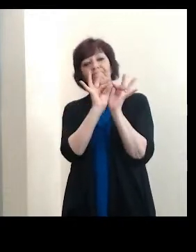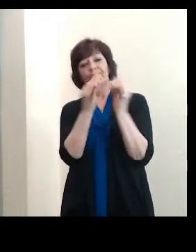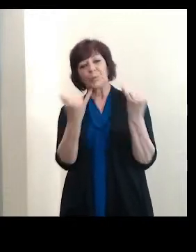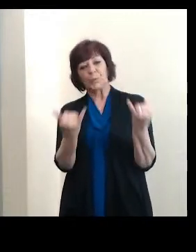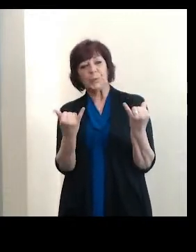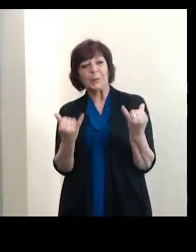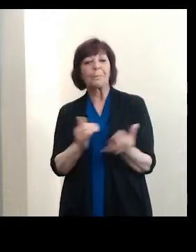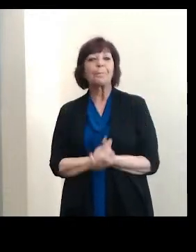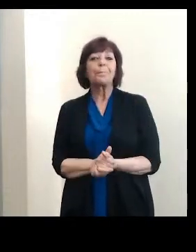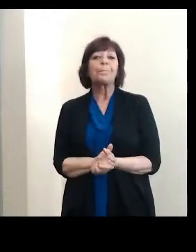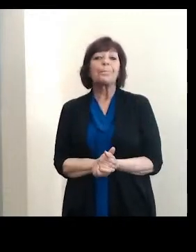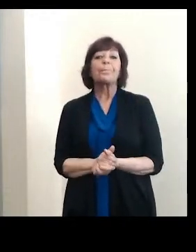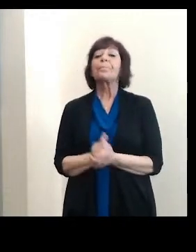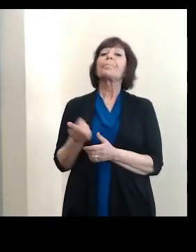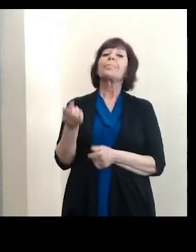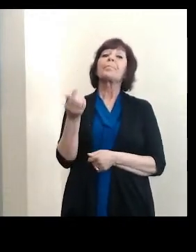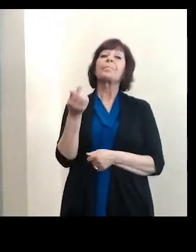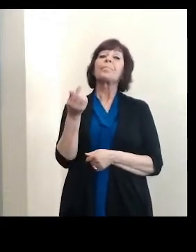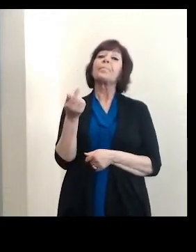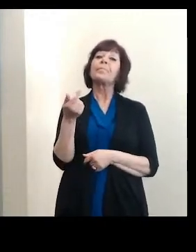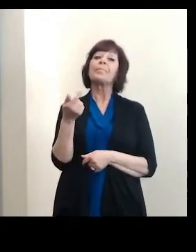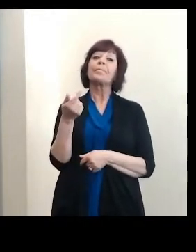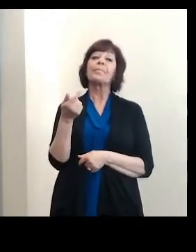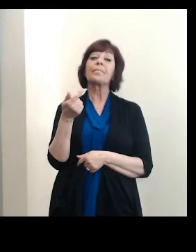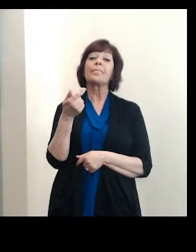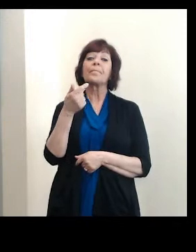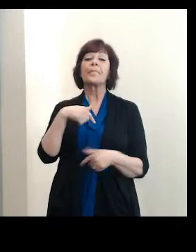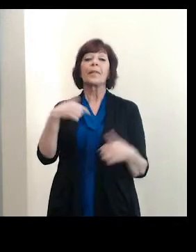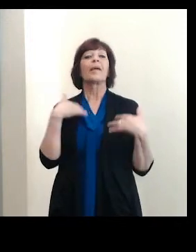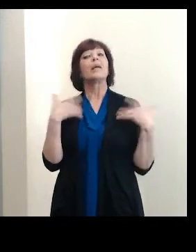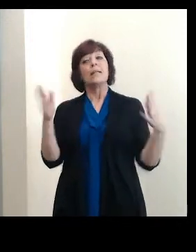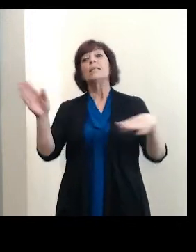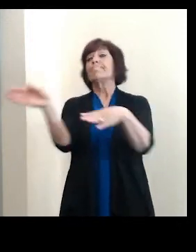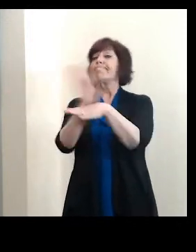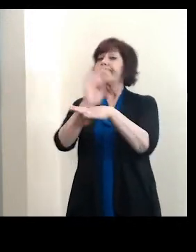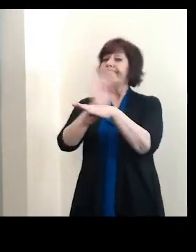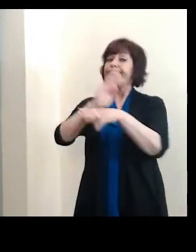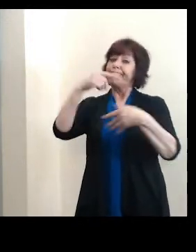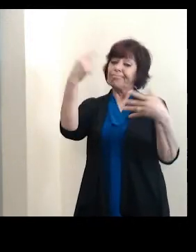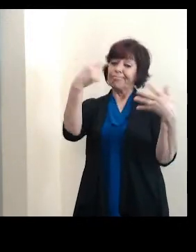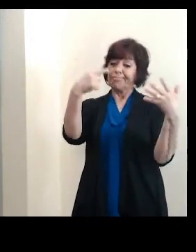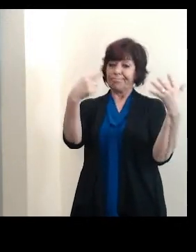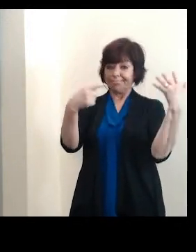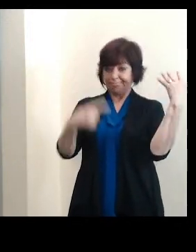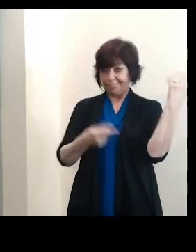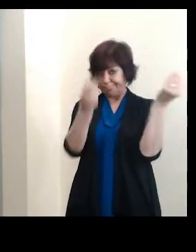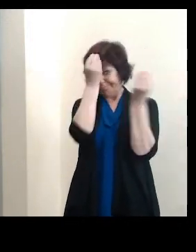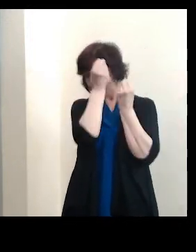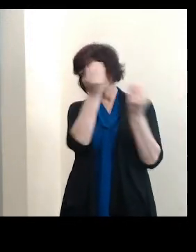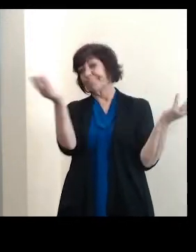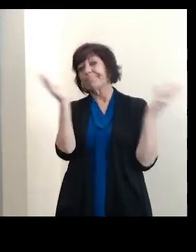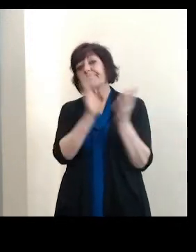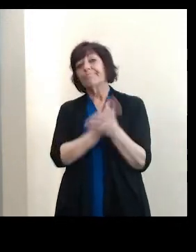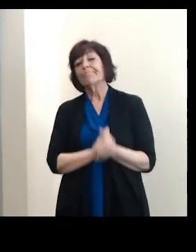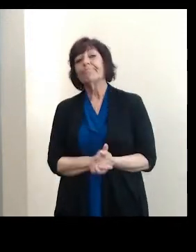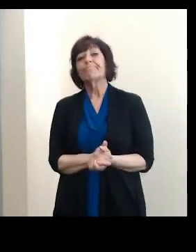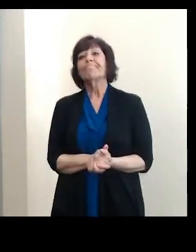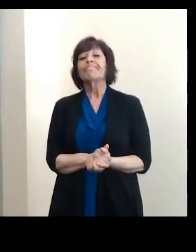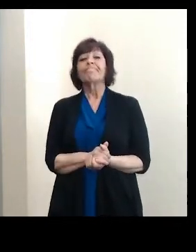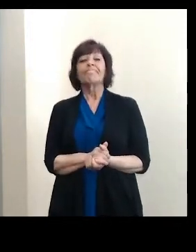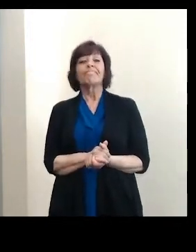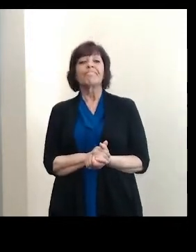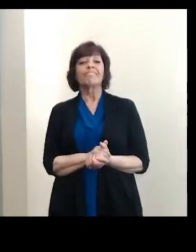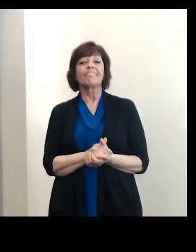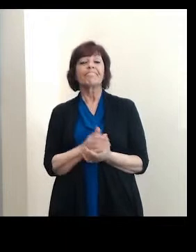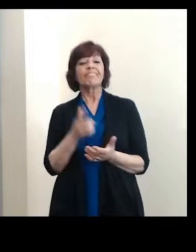today. We have a very busy agenda ahead of information to share, and then we'll open